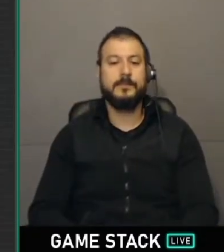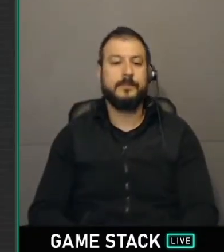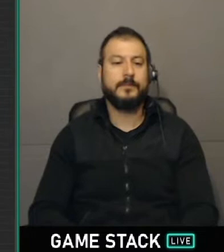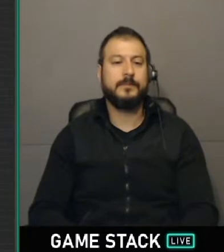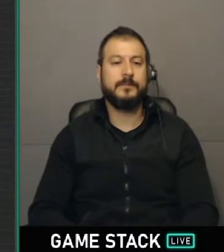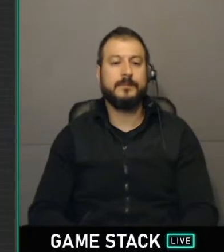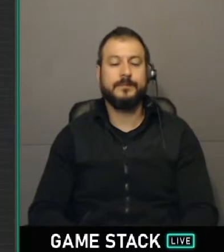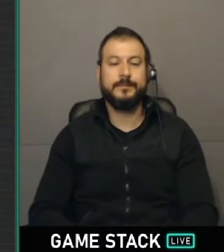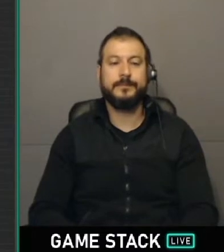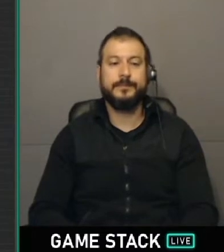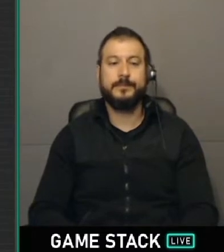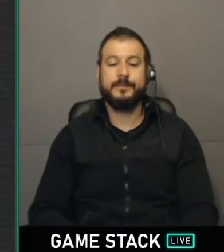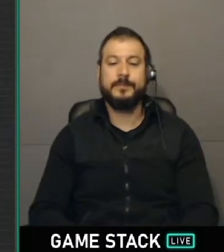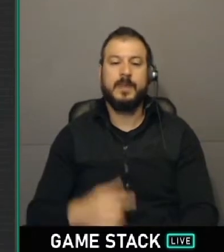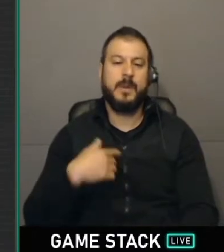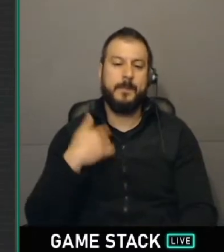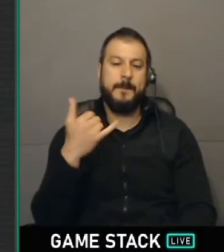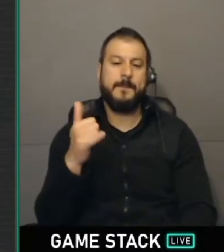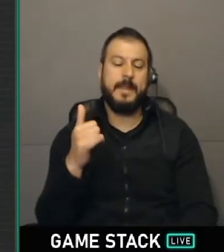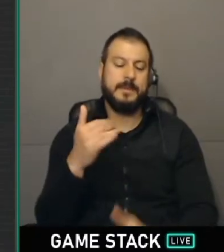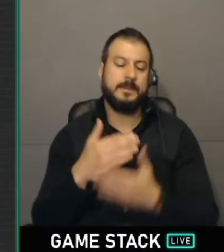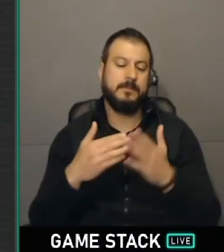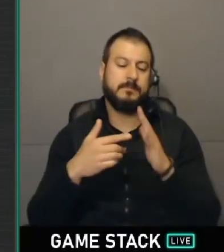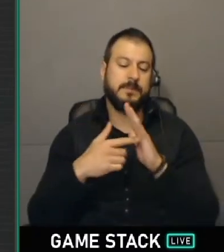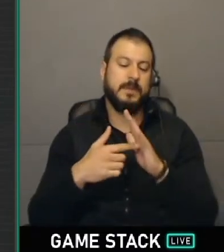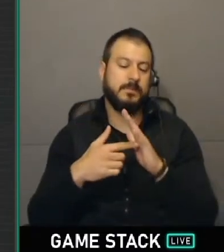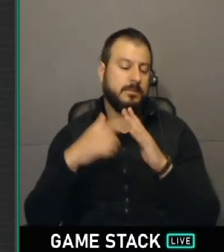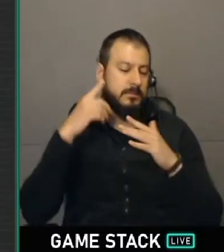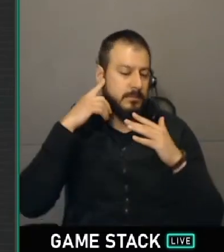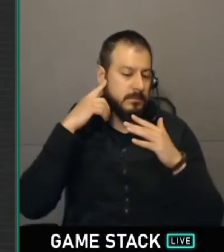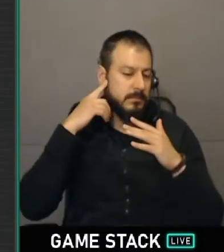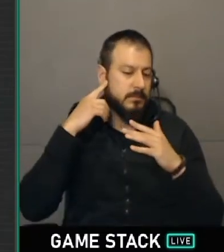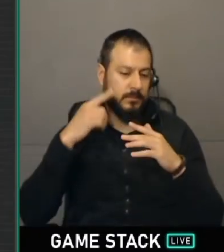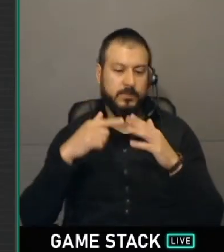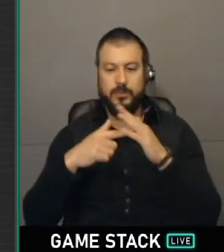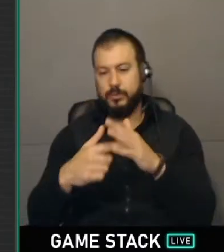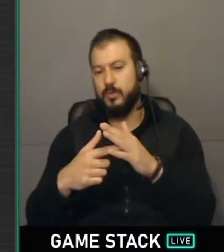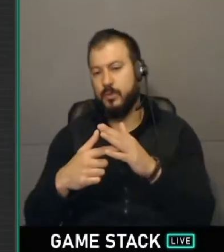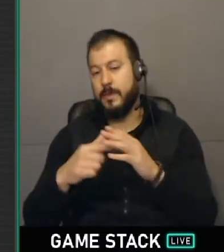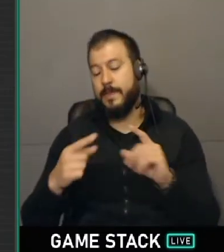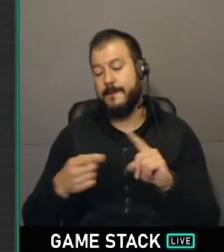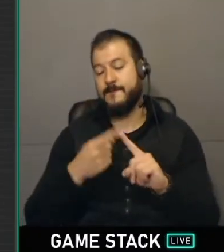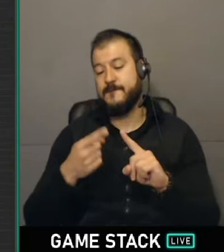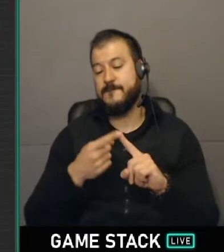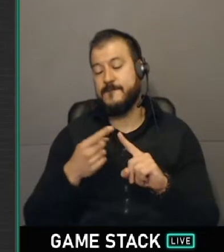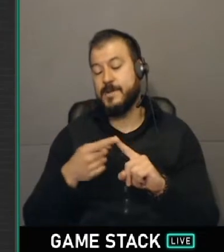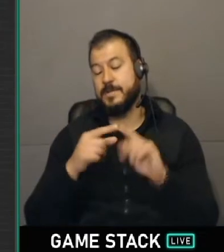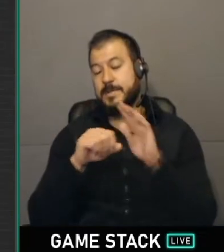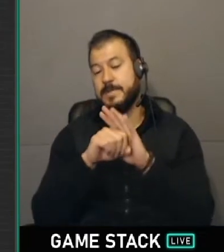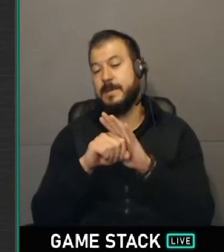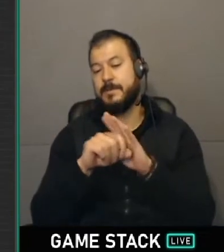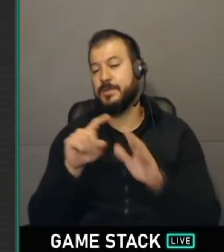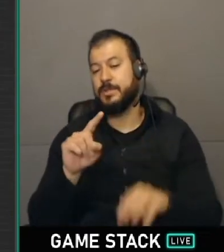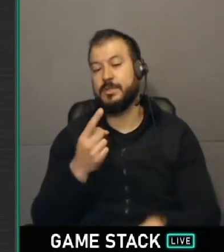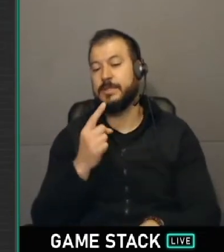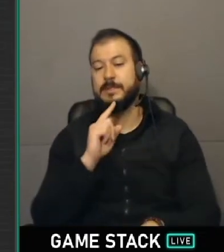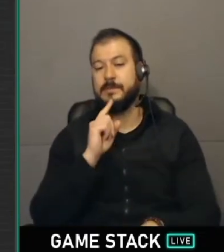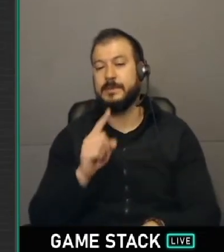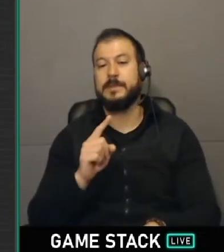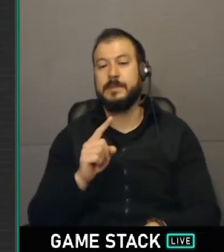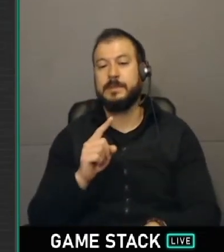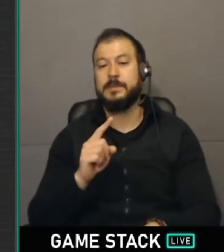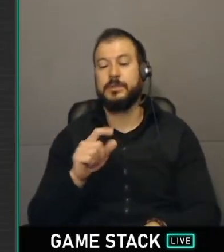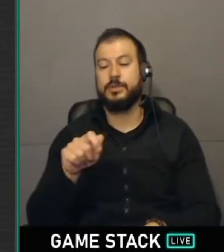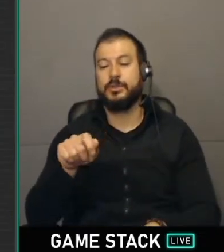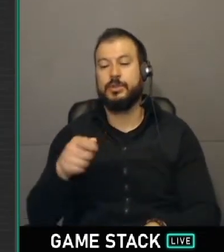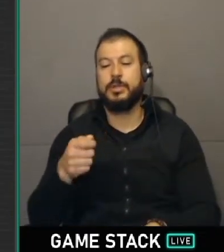So I'll play you a couple of examples to show this in action. The first sample will simply be a channel